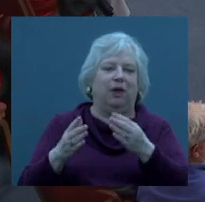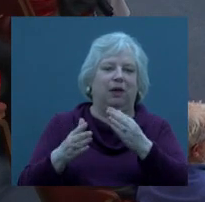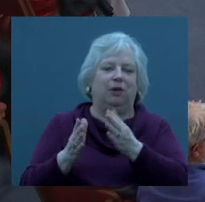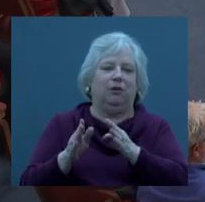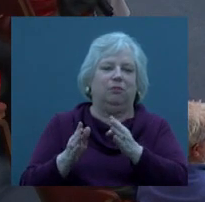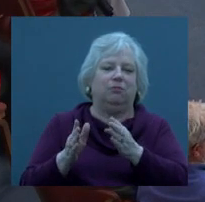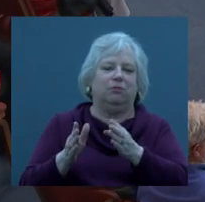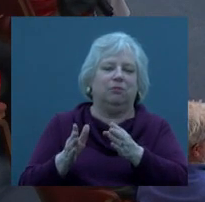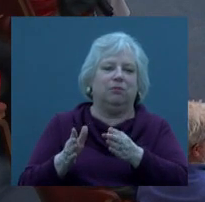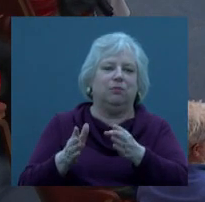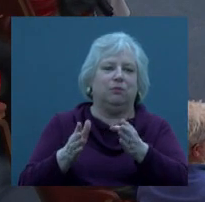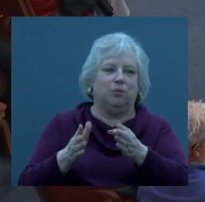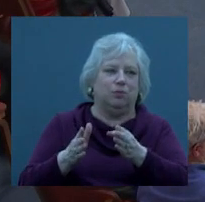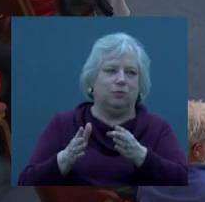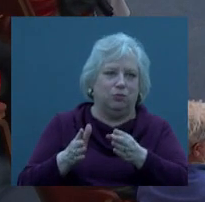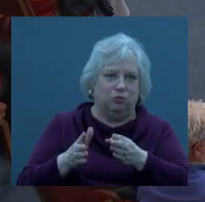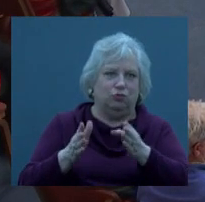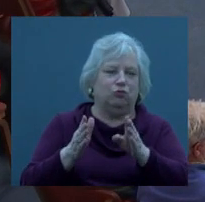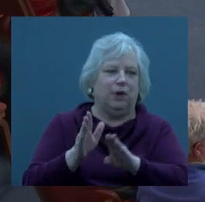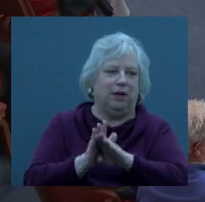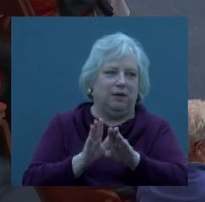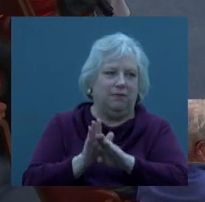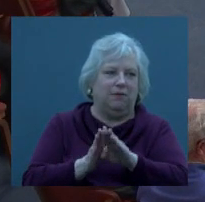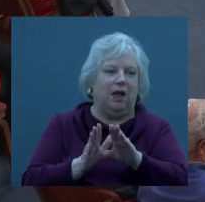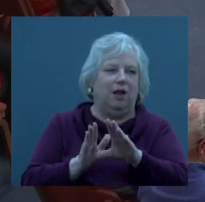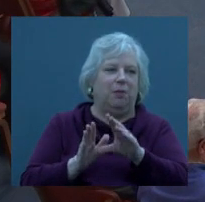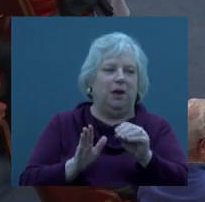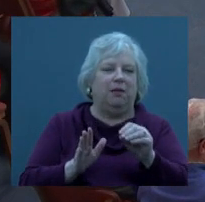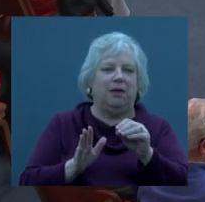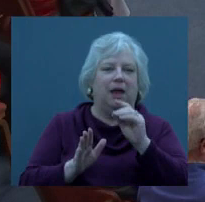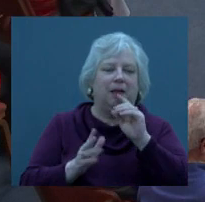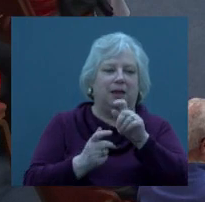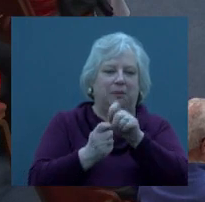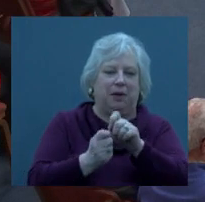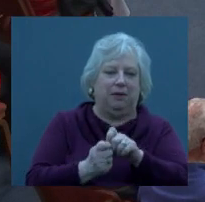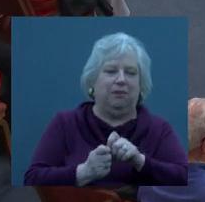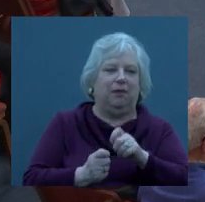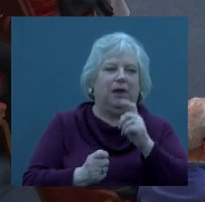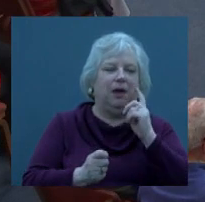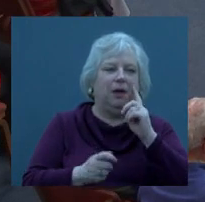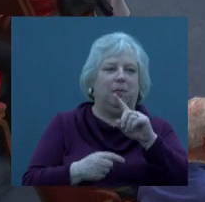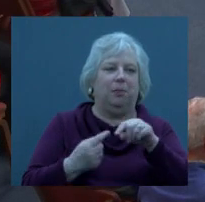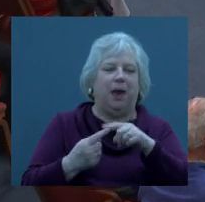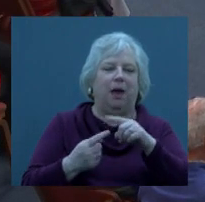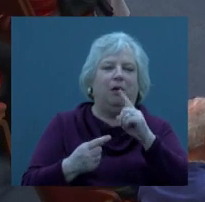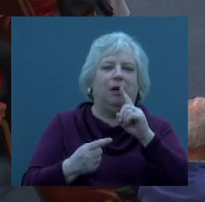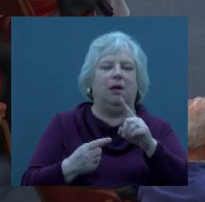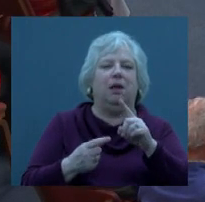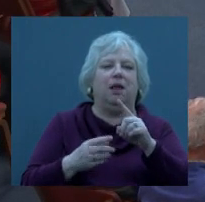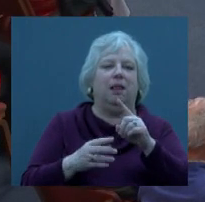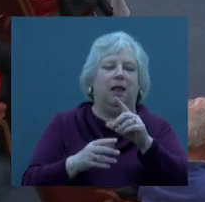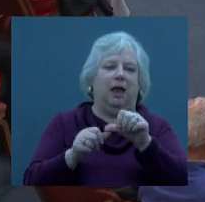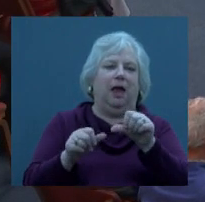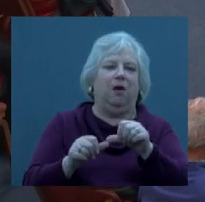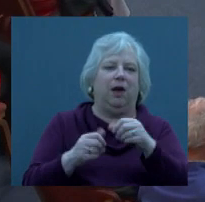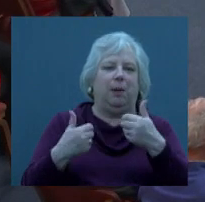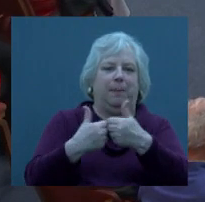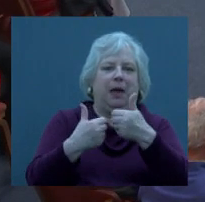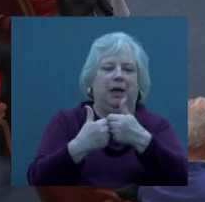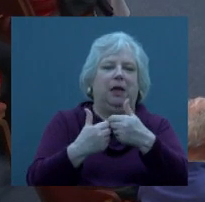development and the specificity for the majority of the parcel abutting the multifamily neighborhood to the north and Bowman